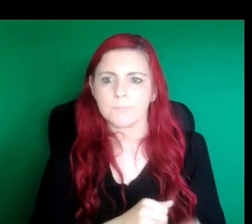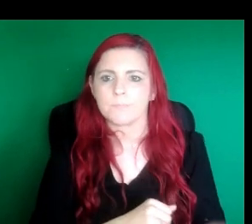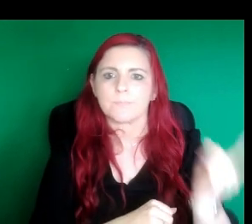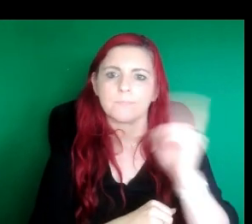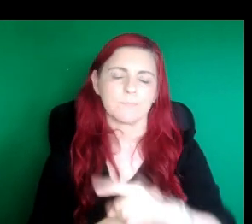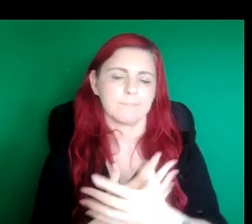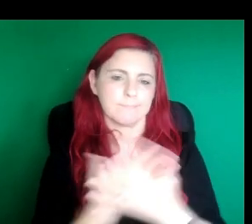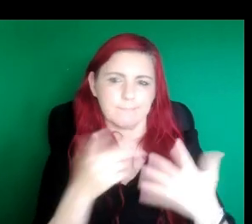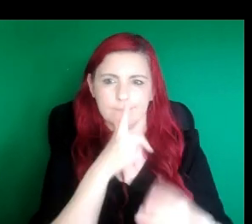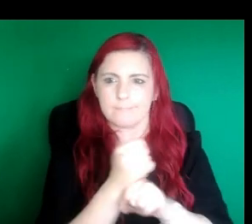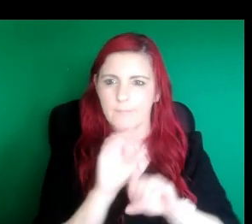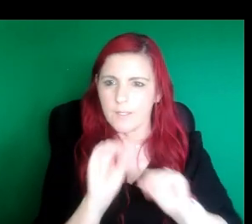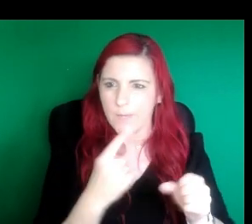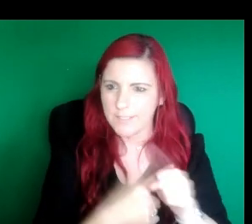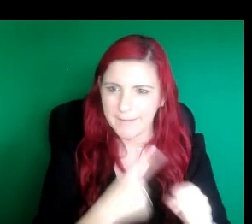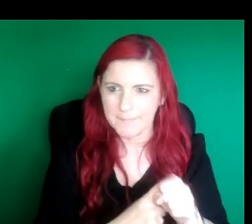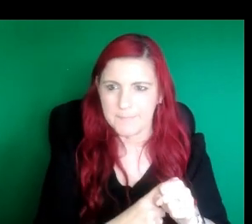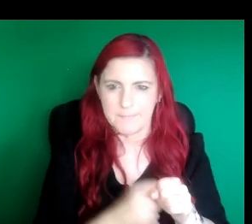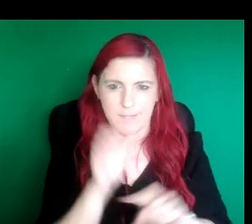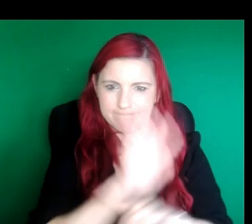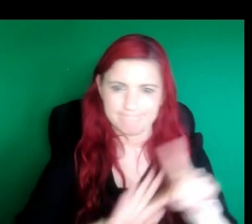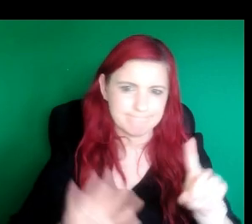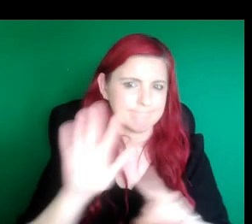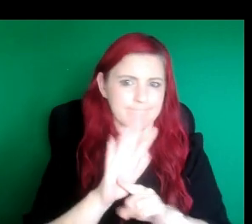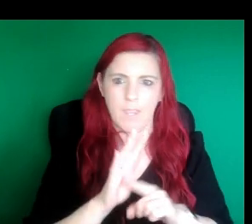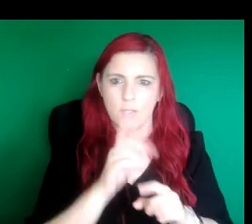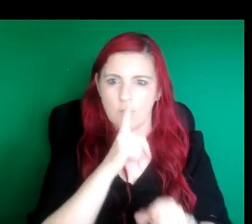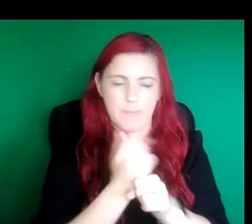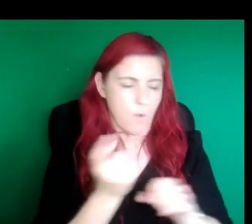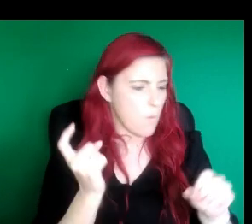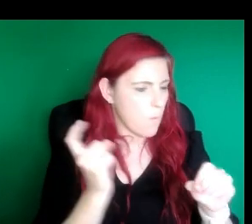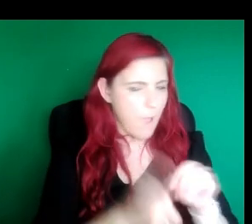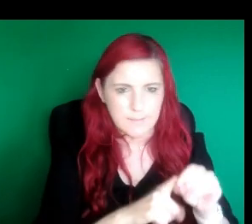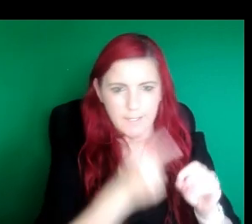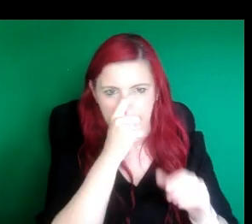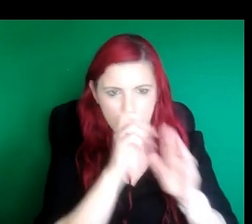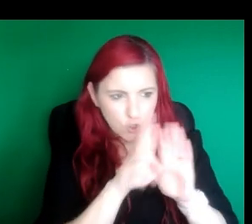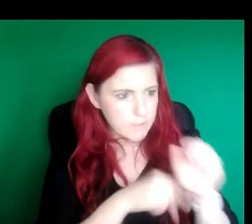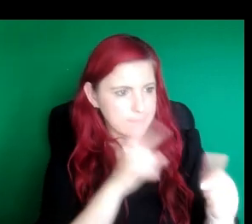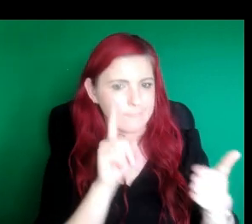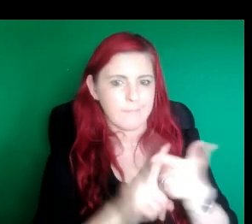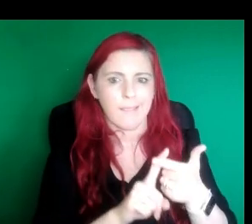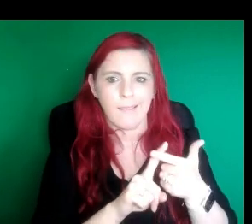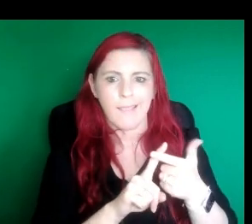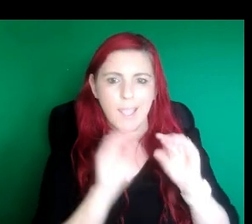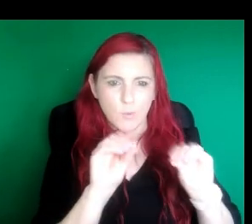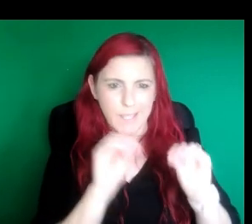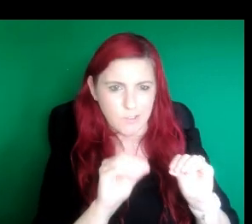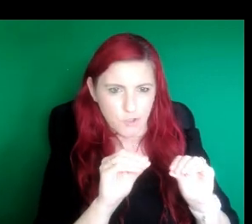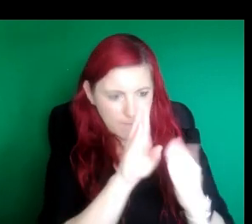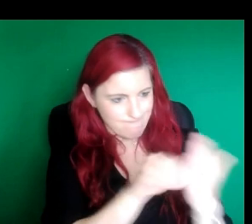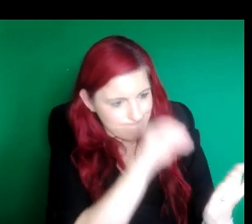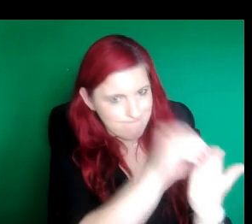A lot on education here, but as I said, quality teaching, education should be grounded in law. There needs to be a right to